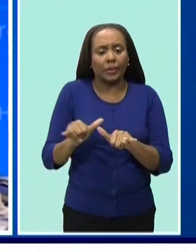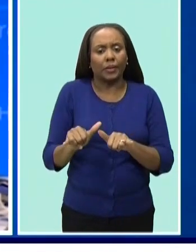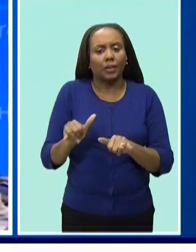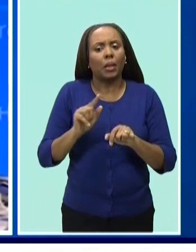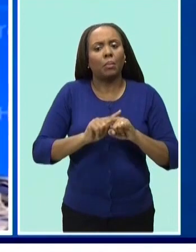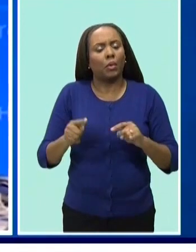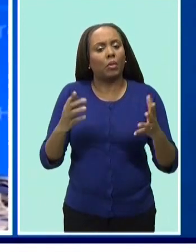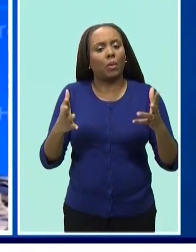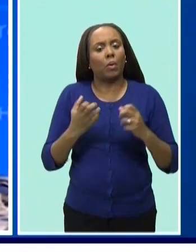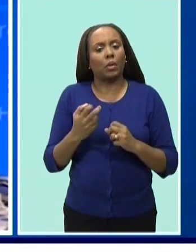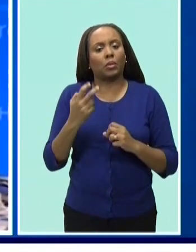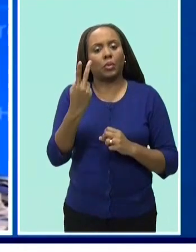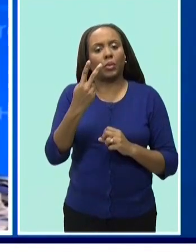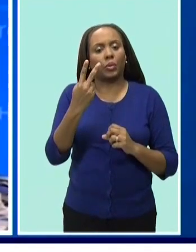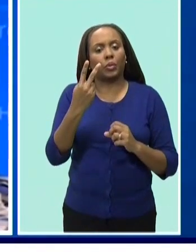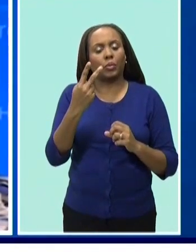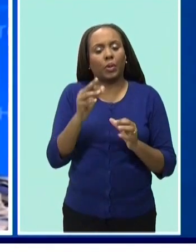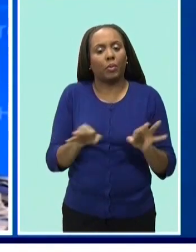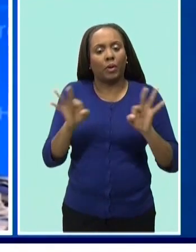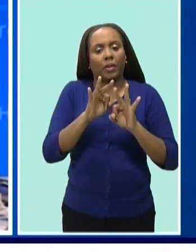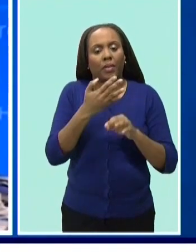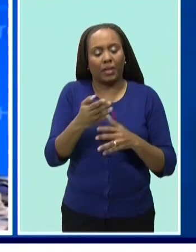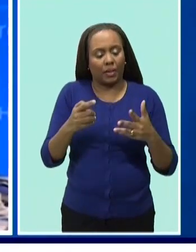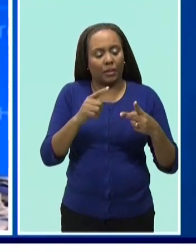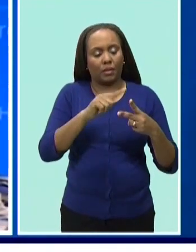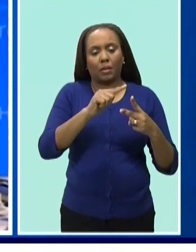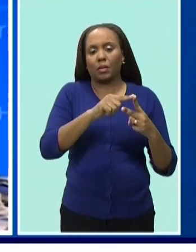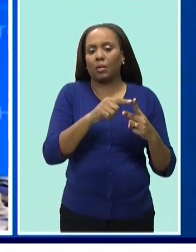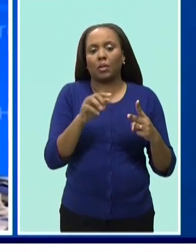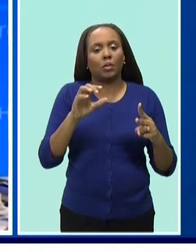key principles. One is do no harm.